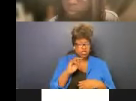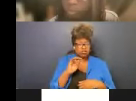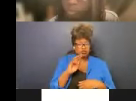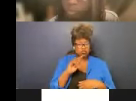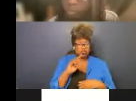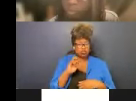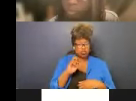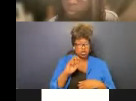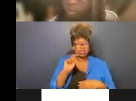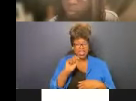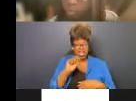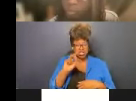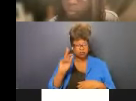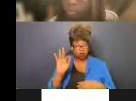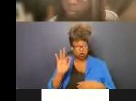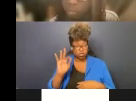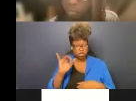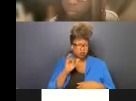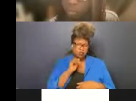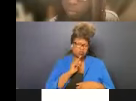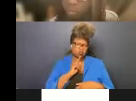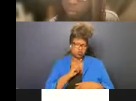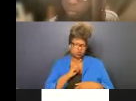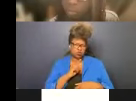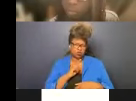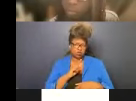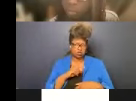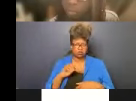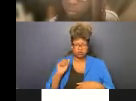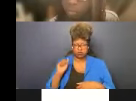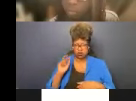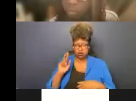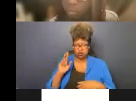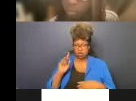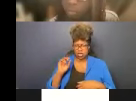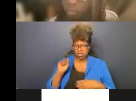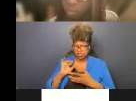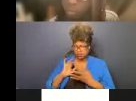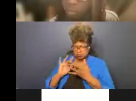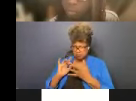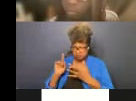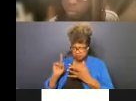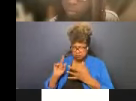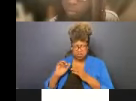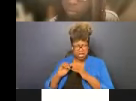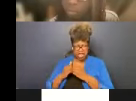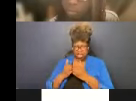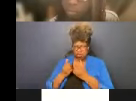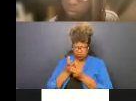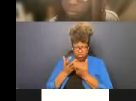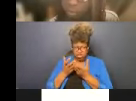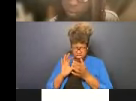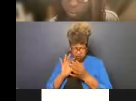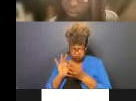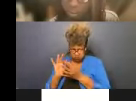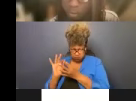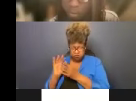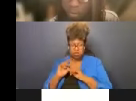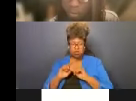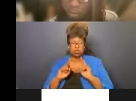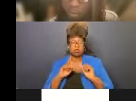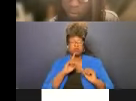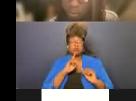sure if, Arcadis is in touch with them or how all the dots are being connected, but it's really